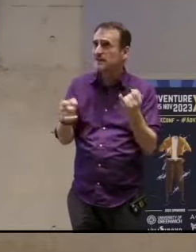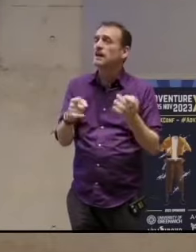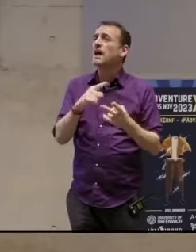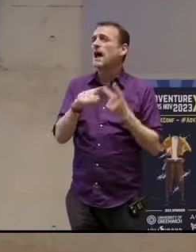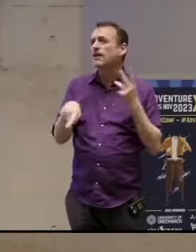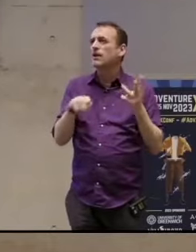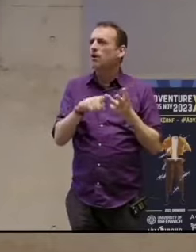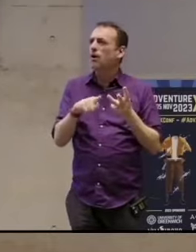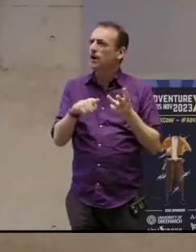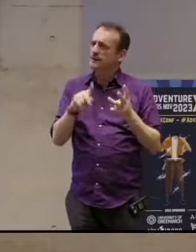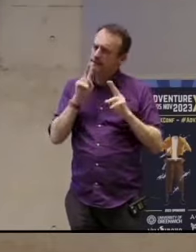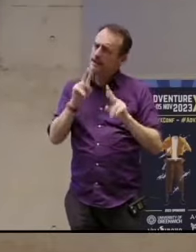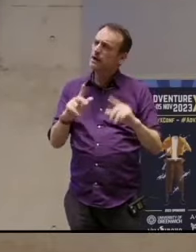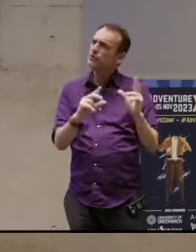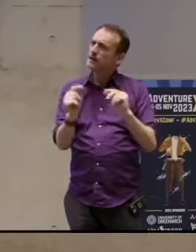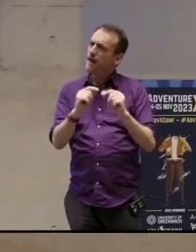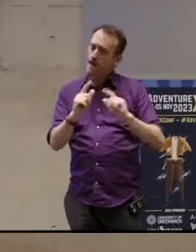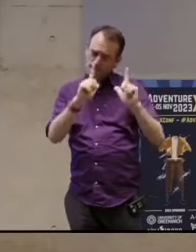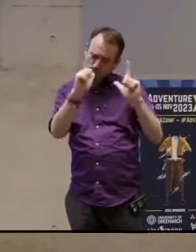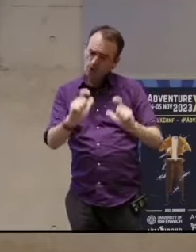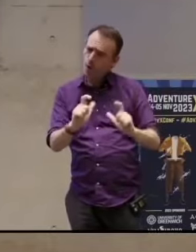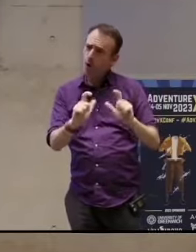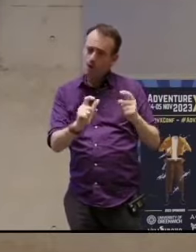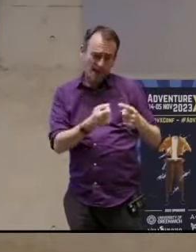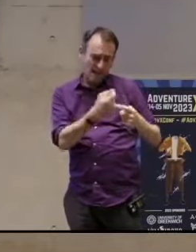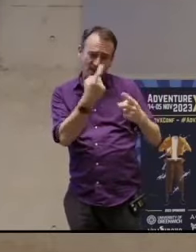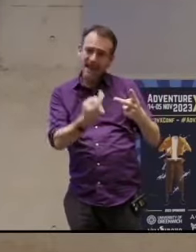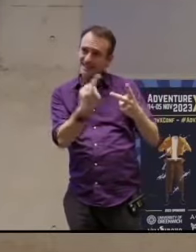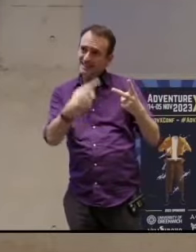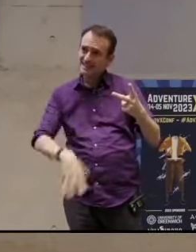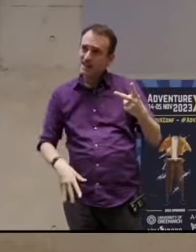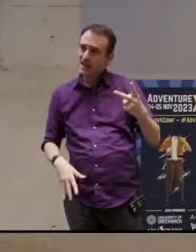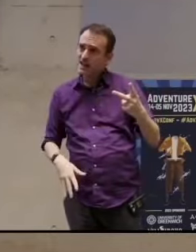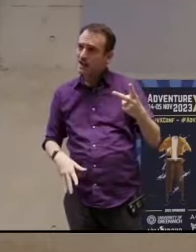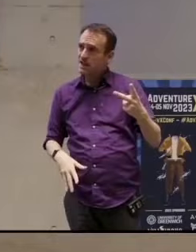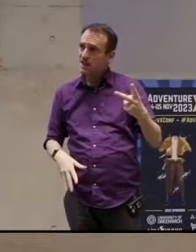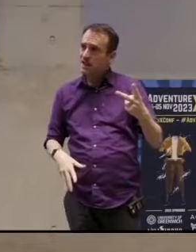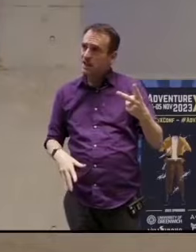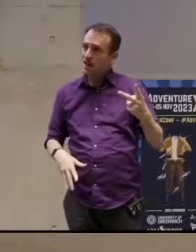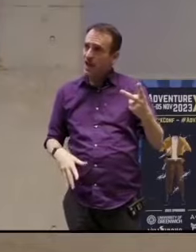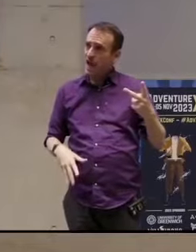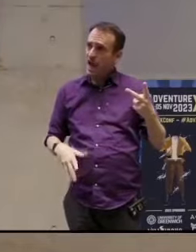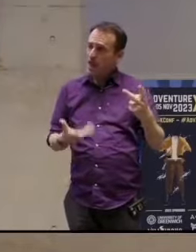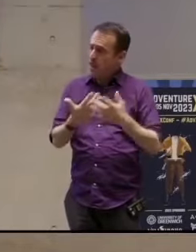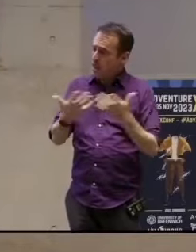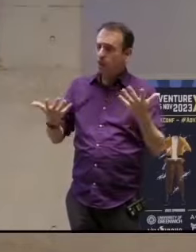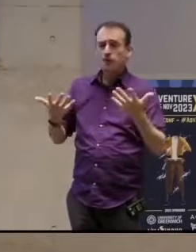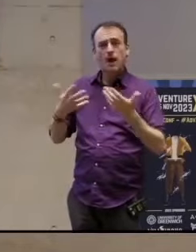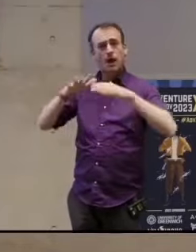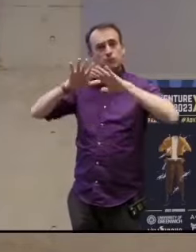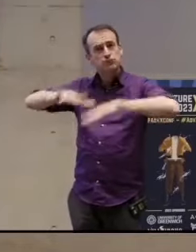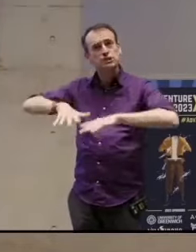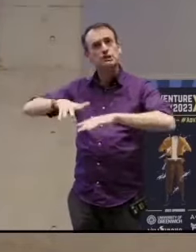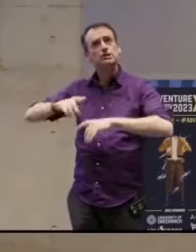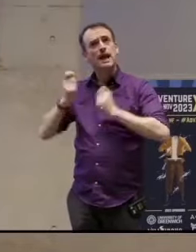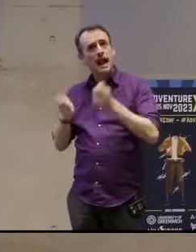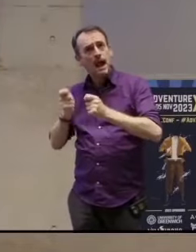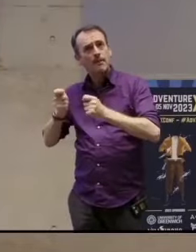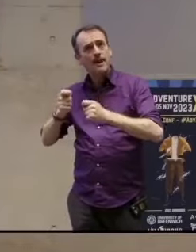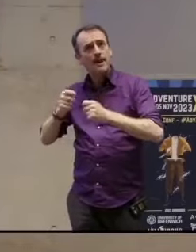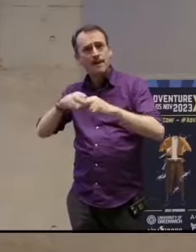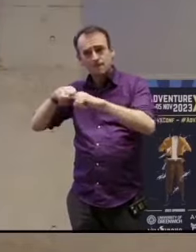like photos from the event that there are like literally like British Caribbean families playing it together,